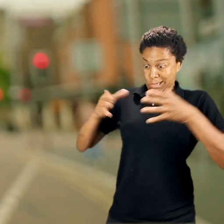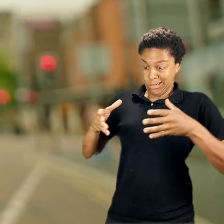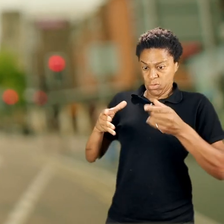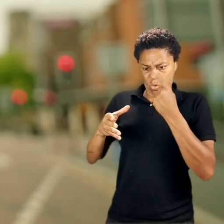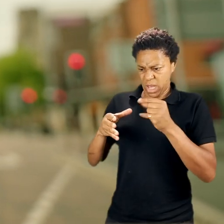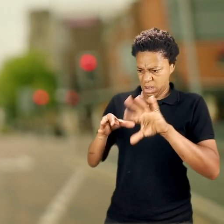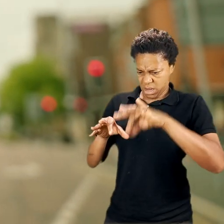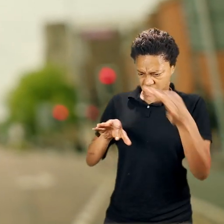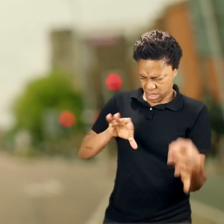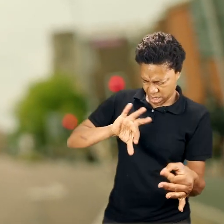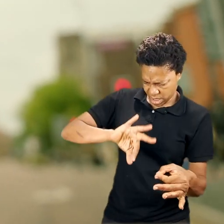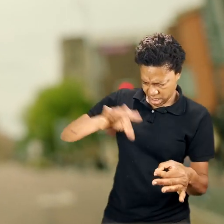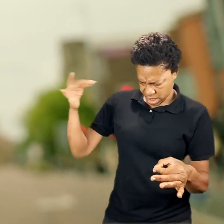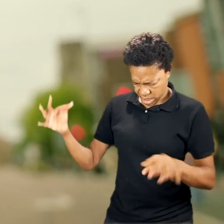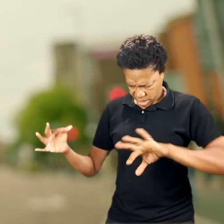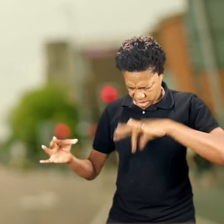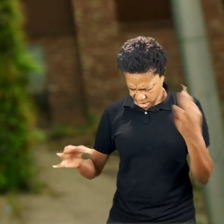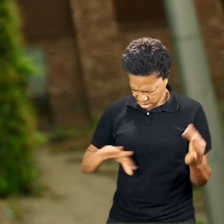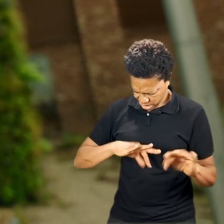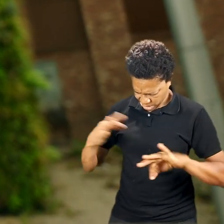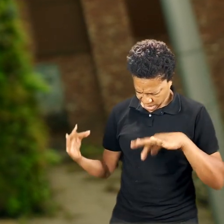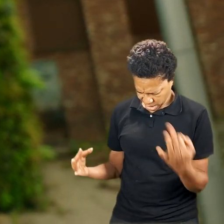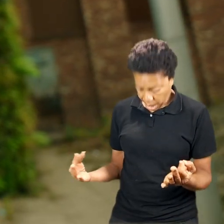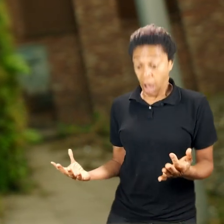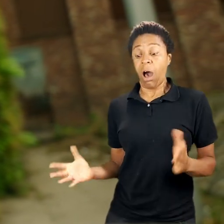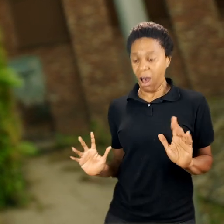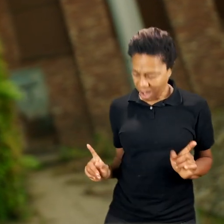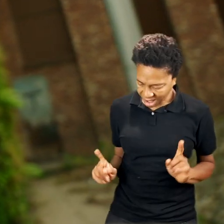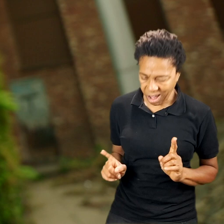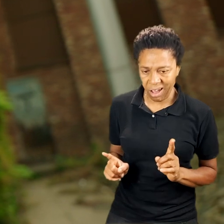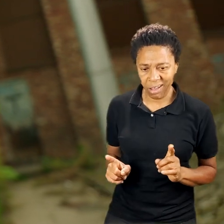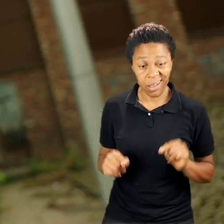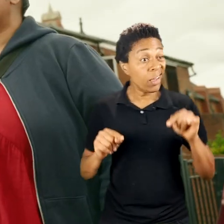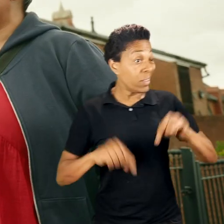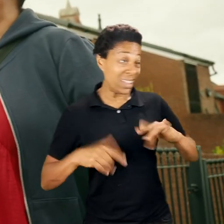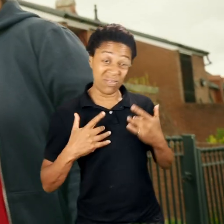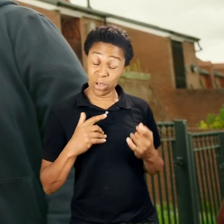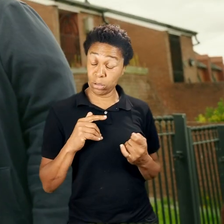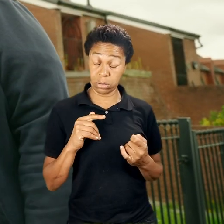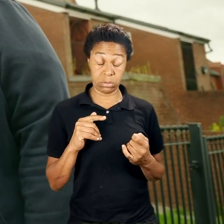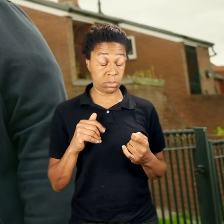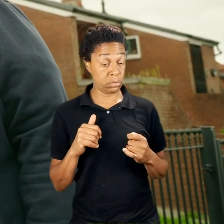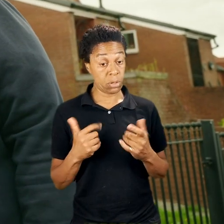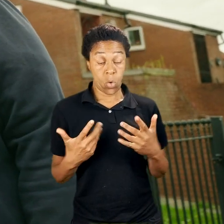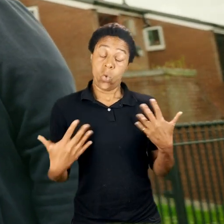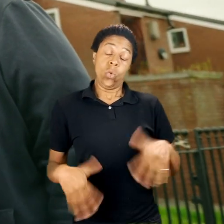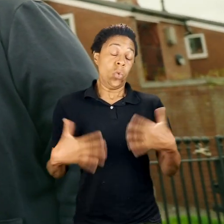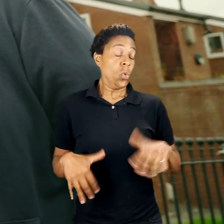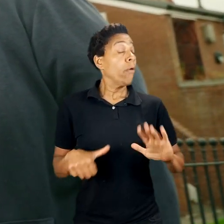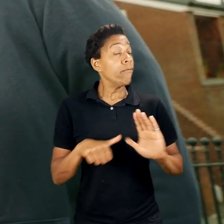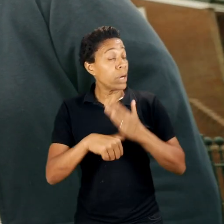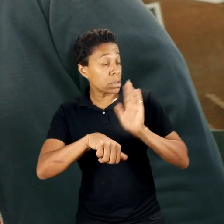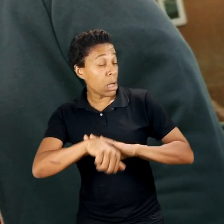yeah something that you can manage and deal with but like this just feels like everyone and it's like the first time I've been in a group like